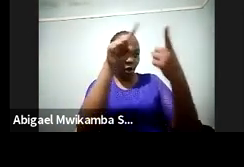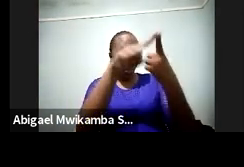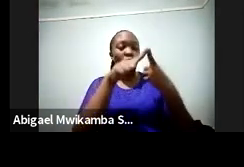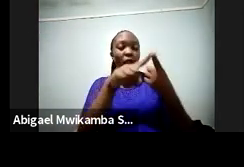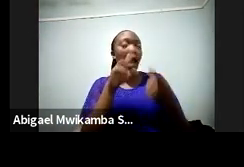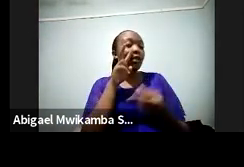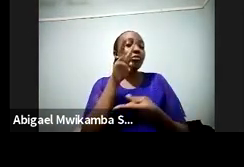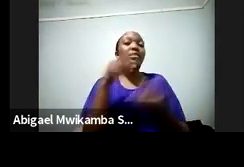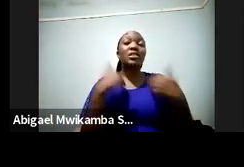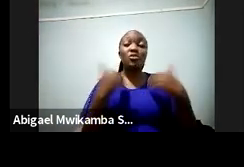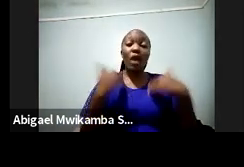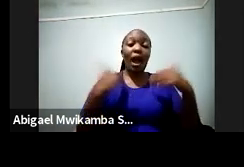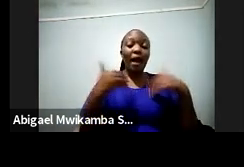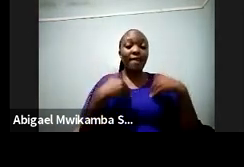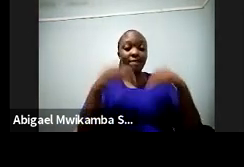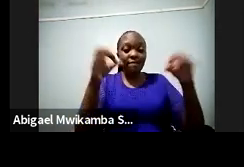heard of the Enron.